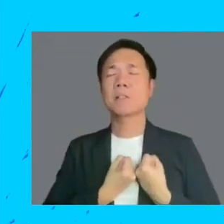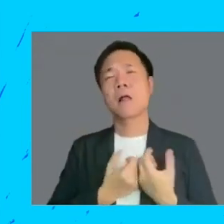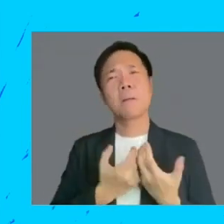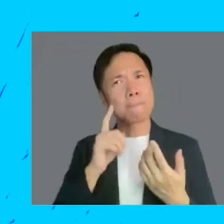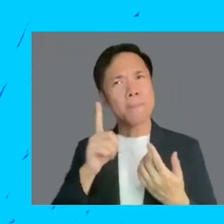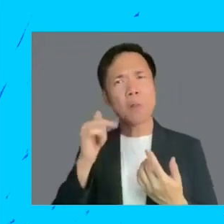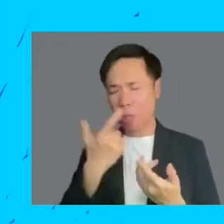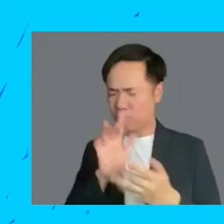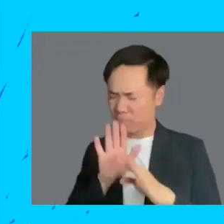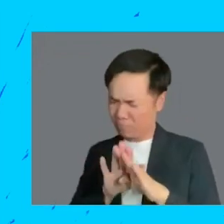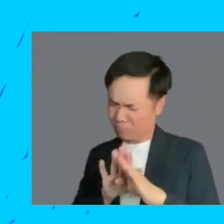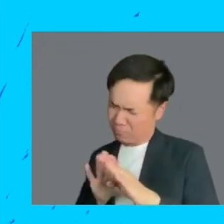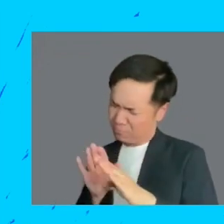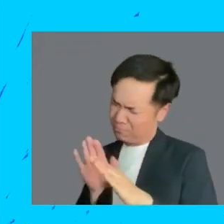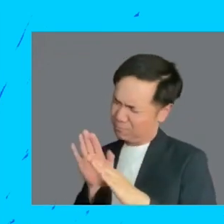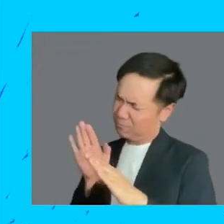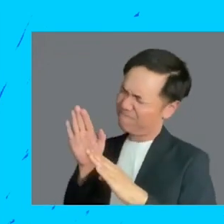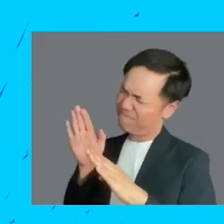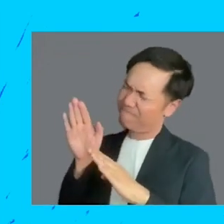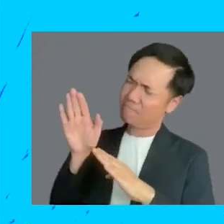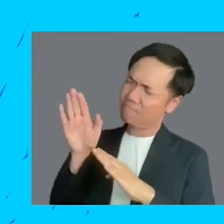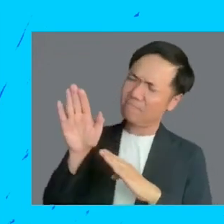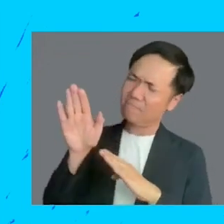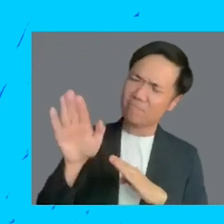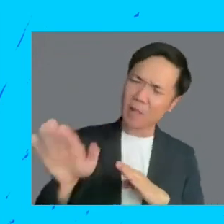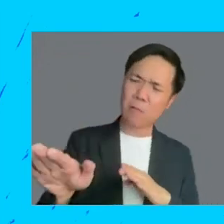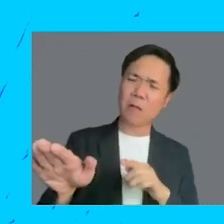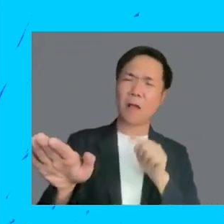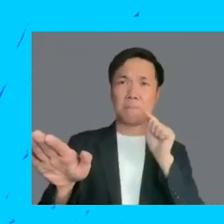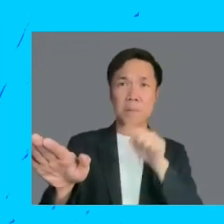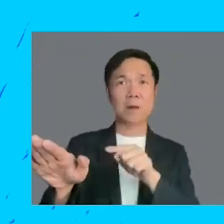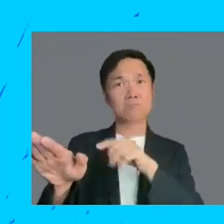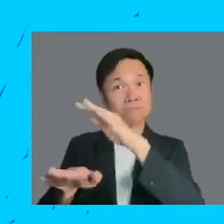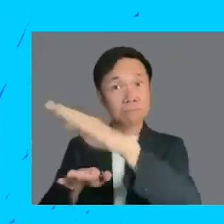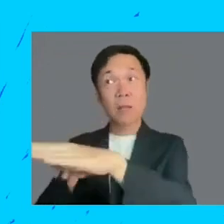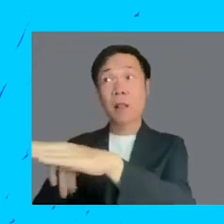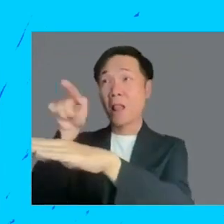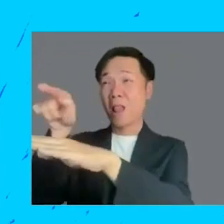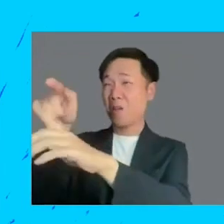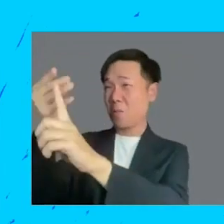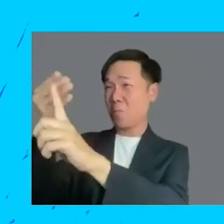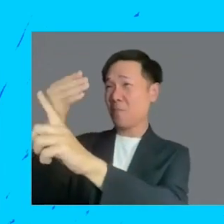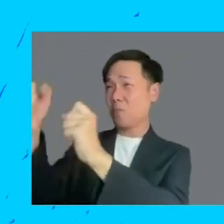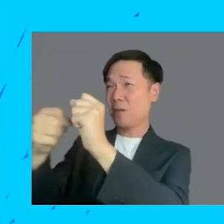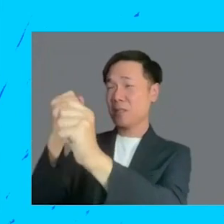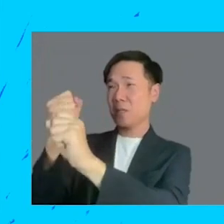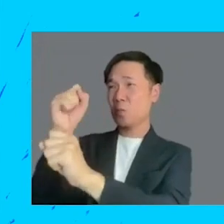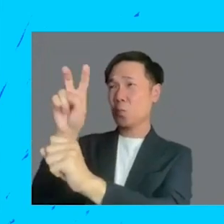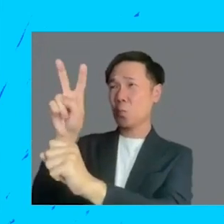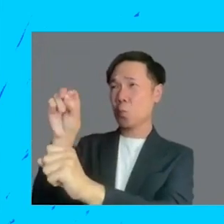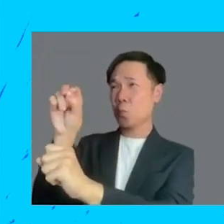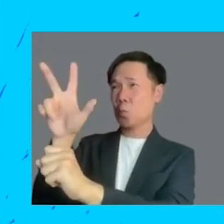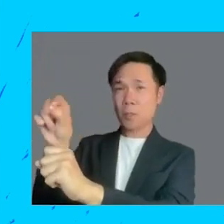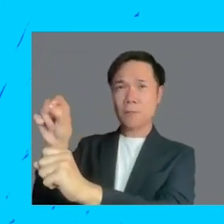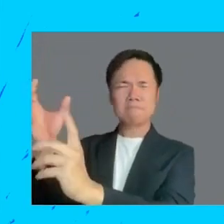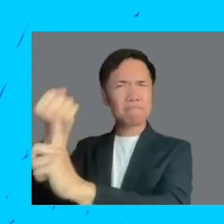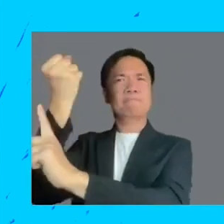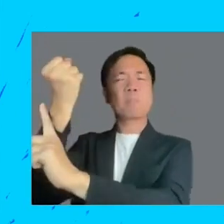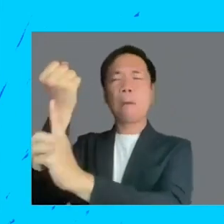And I am sure by 2030, we shall have, you know, reached our agenda and worked towards it.